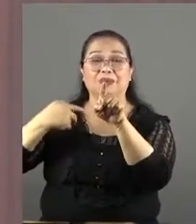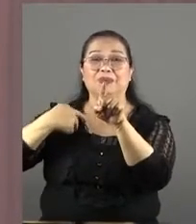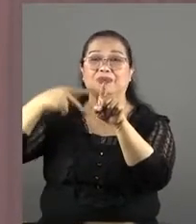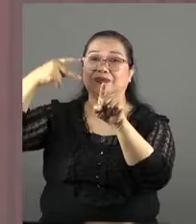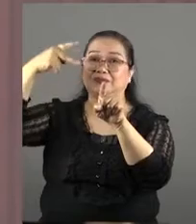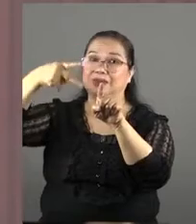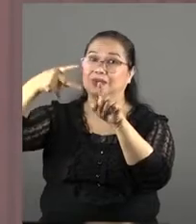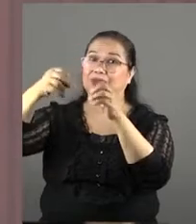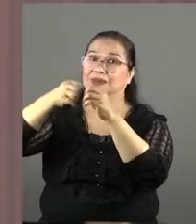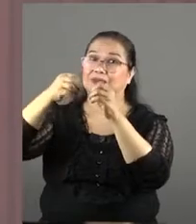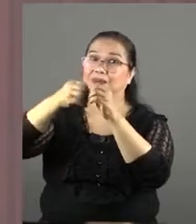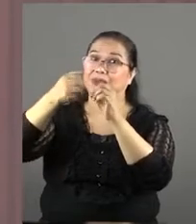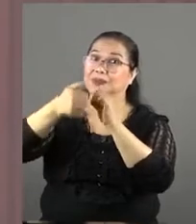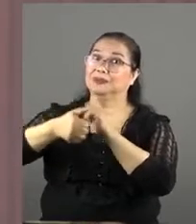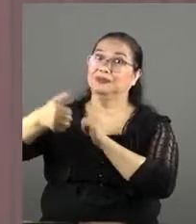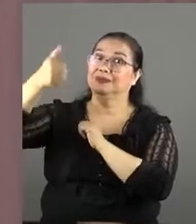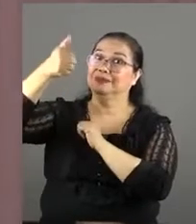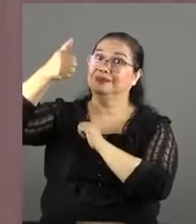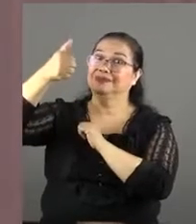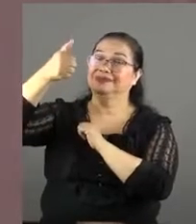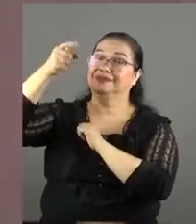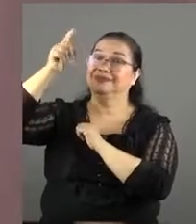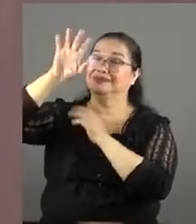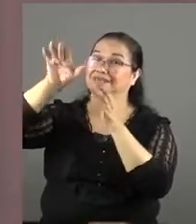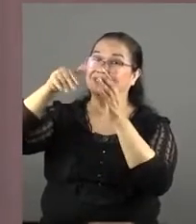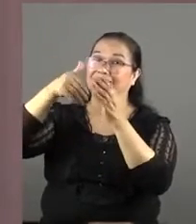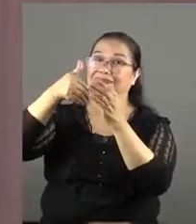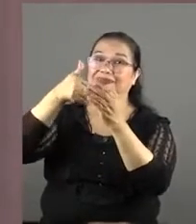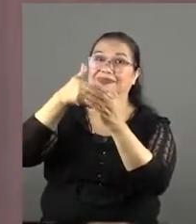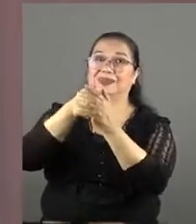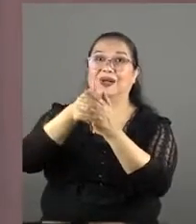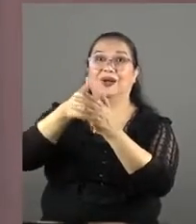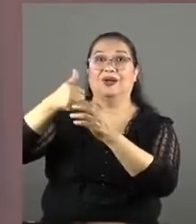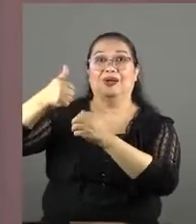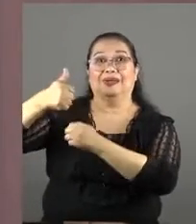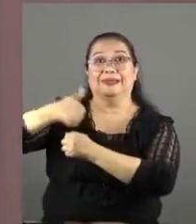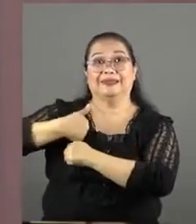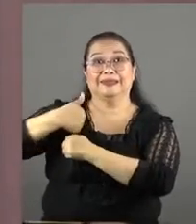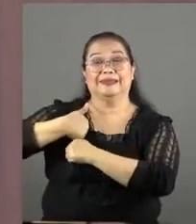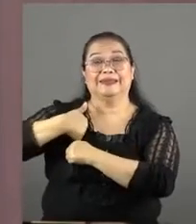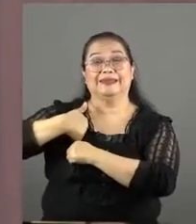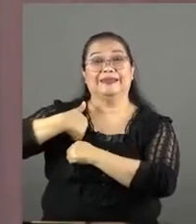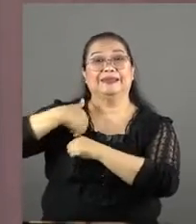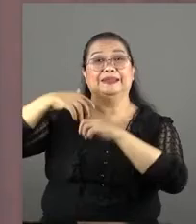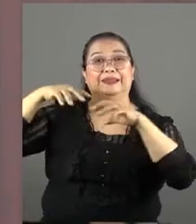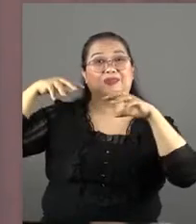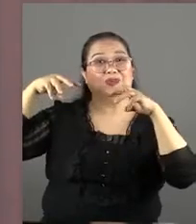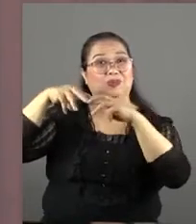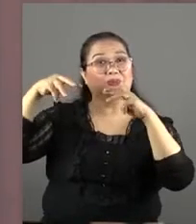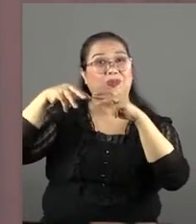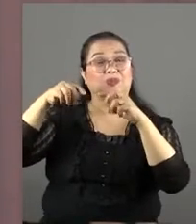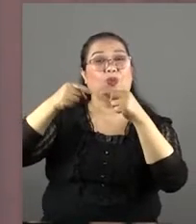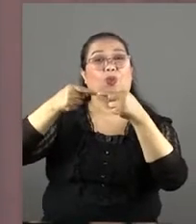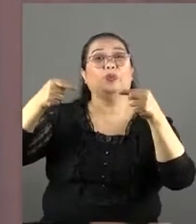most powerful being in the universe and his entire army of millions of angels against